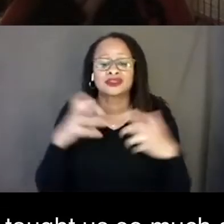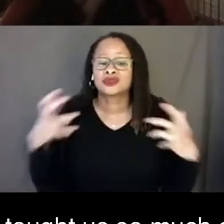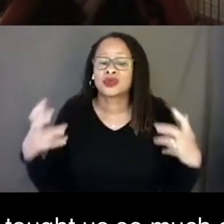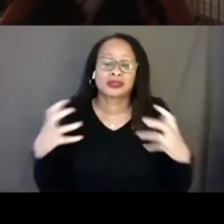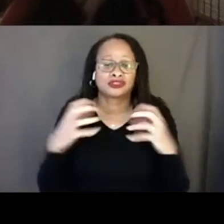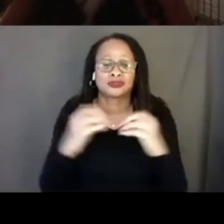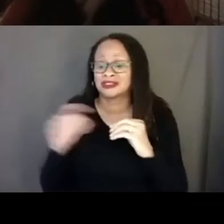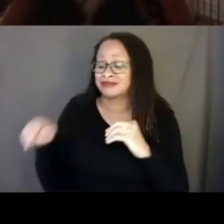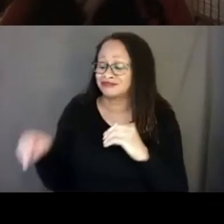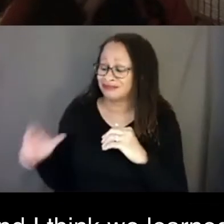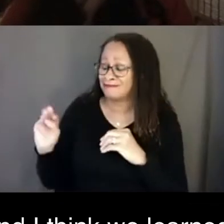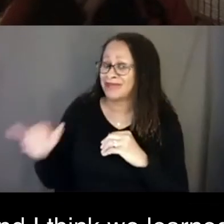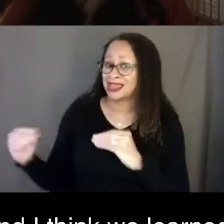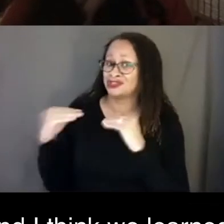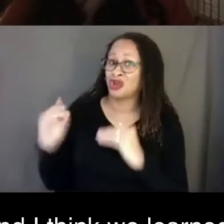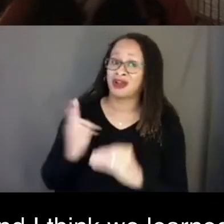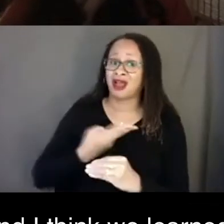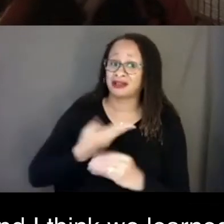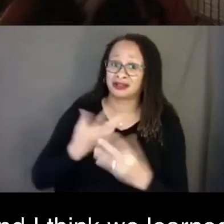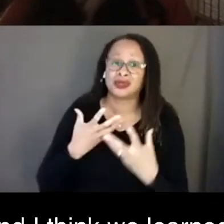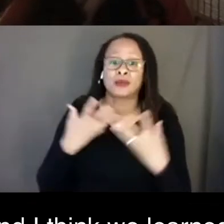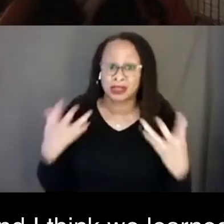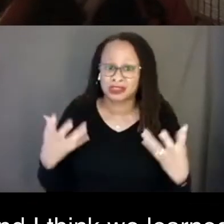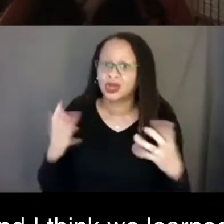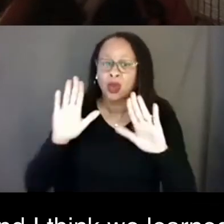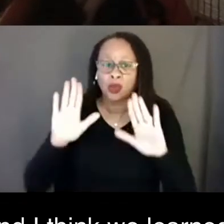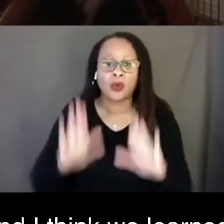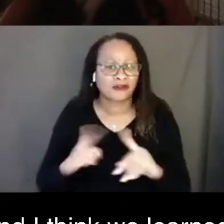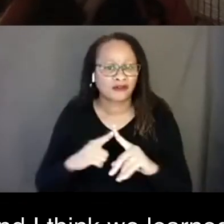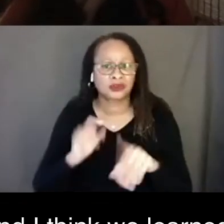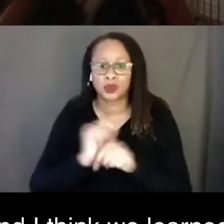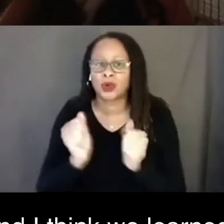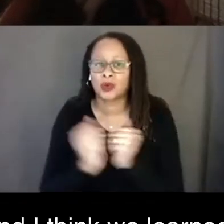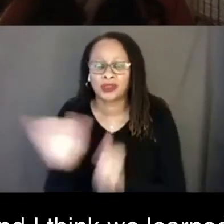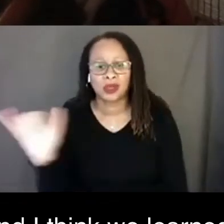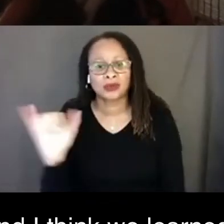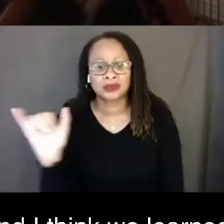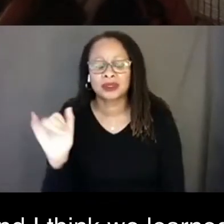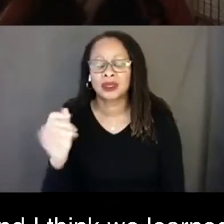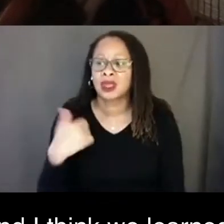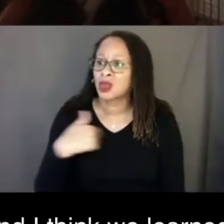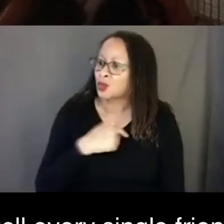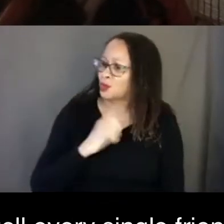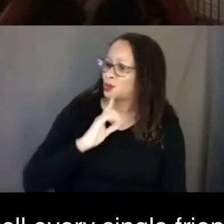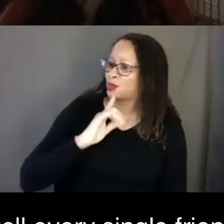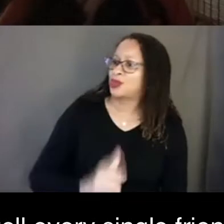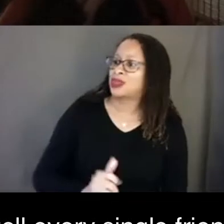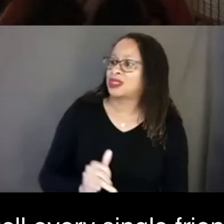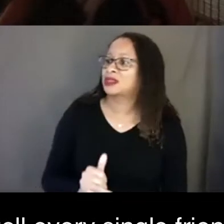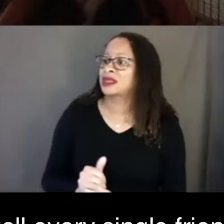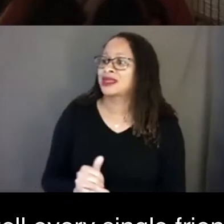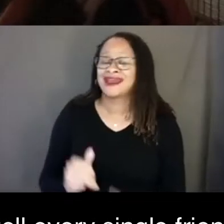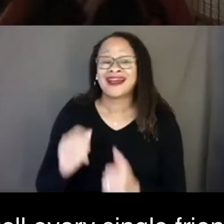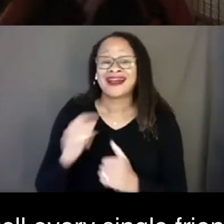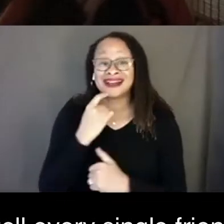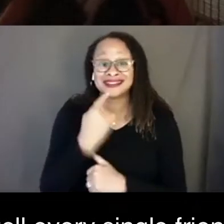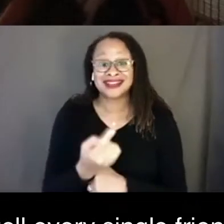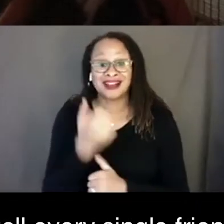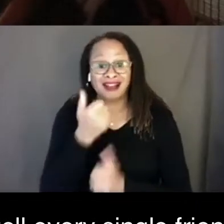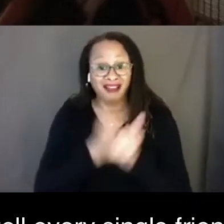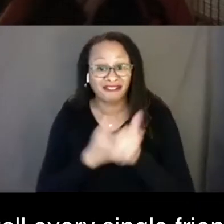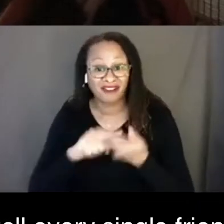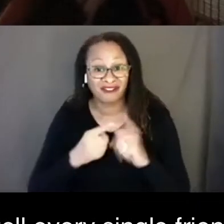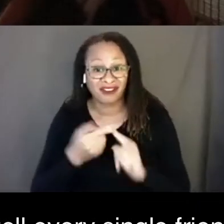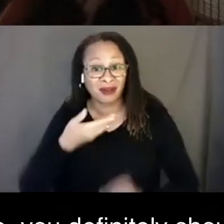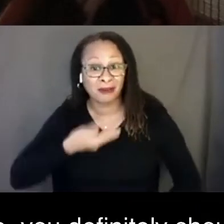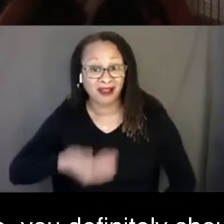just wonderful to work with. And, you know, I think we learned, we really, you know, I tell every single friend of mine is like,